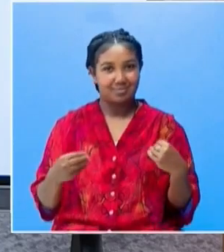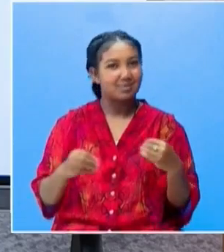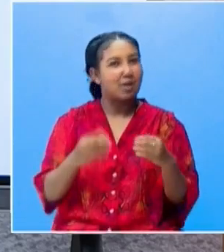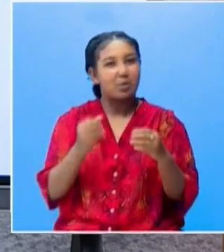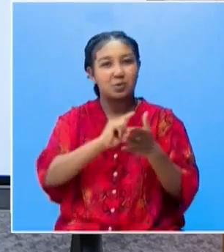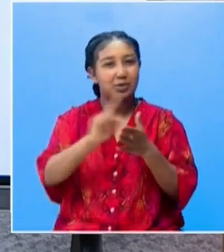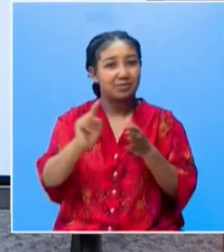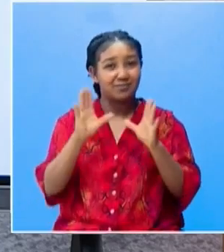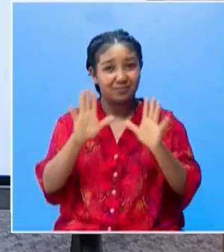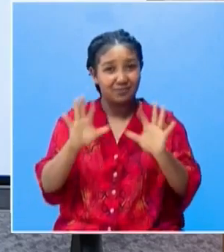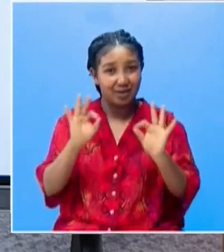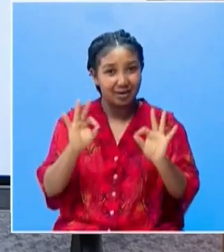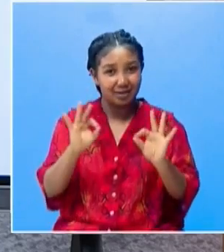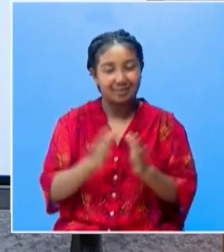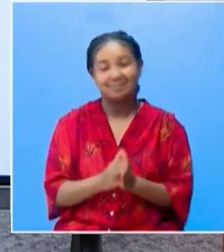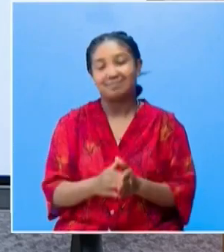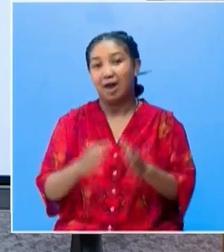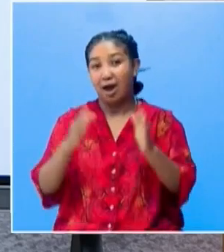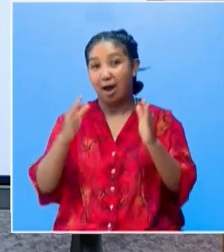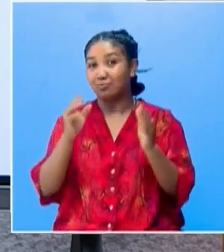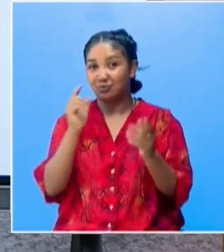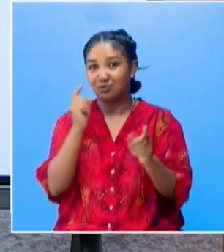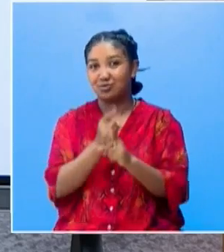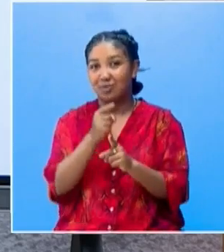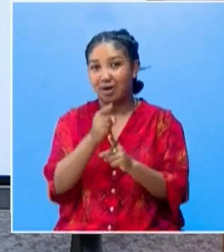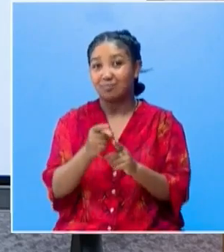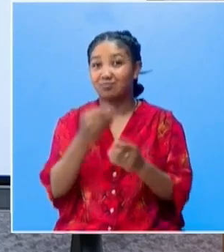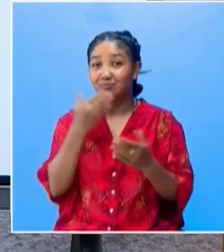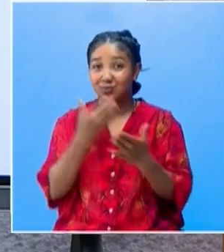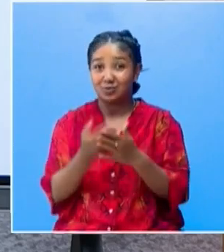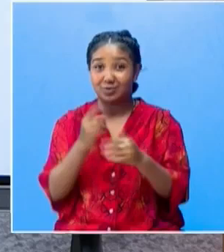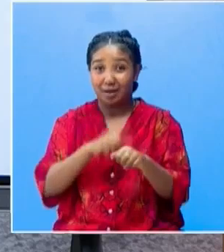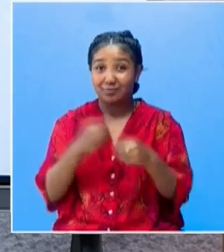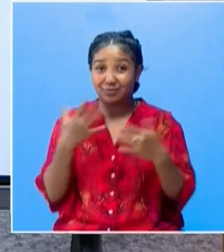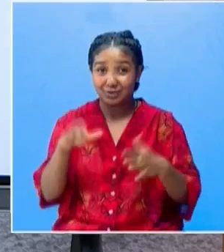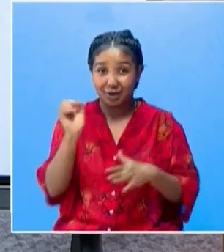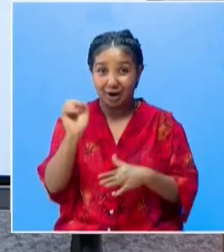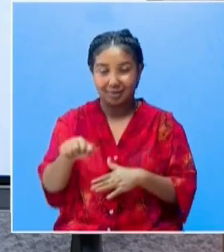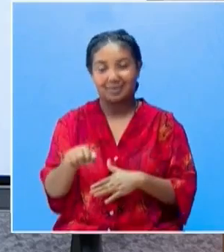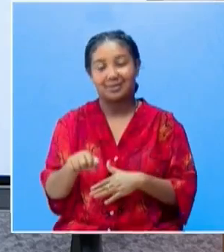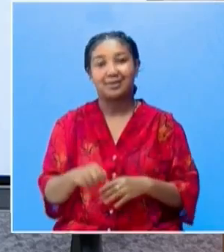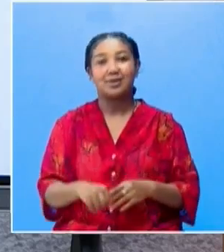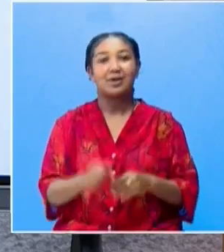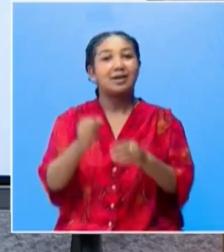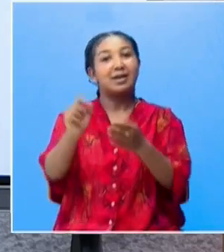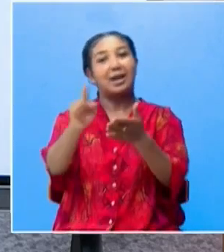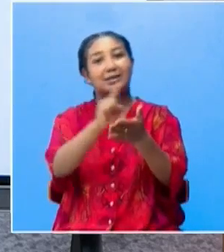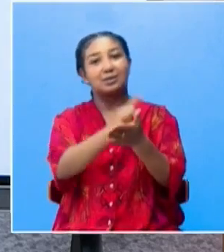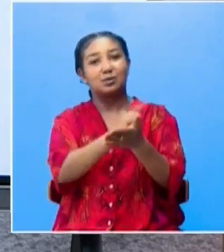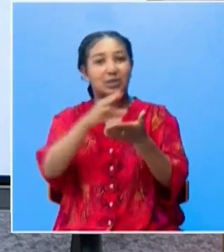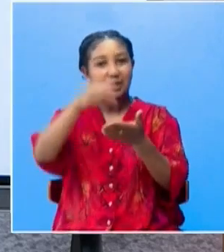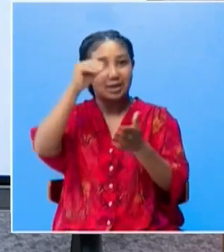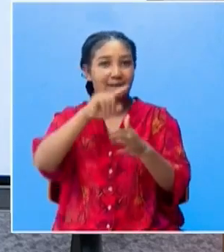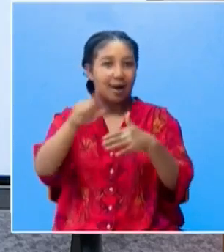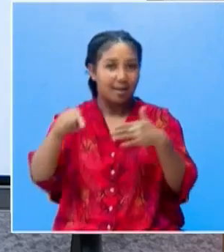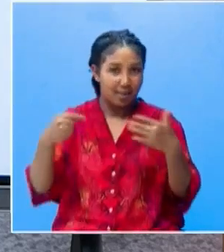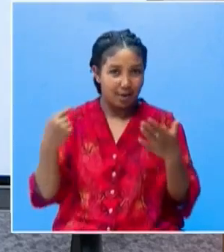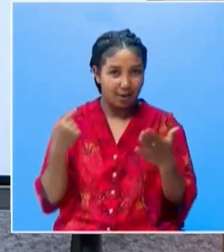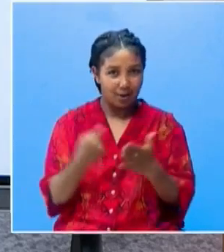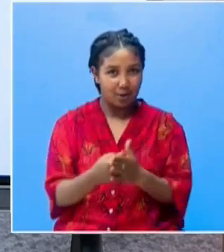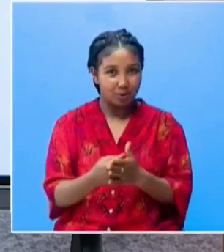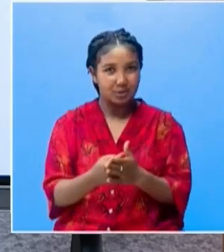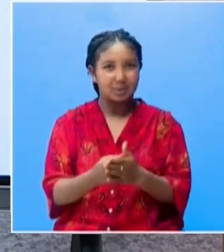week? I am sure you have had a great time, right? Okay. Last week, we have seen about